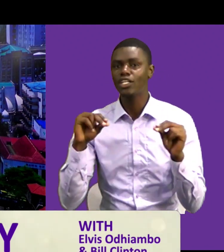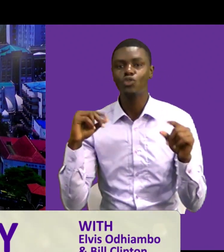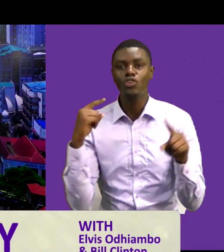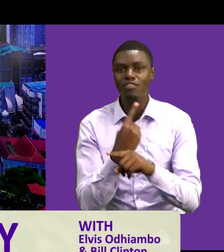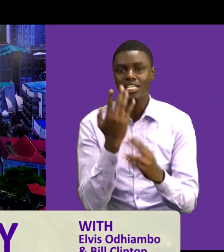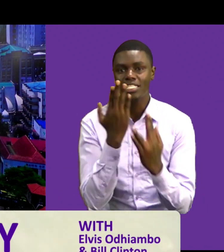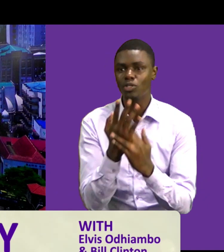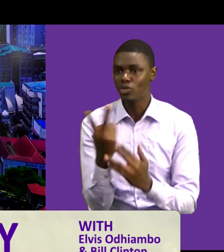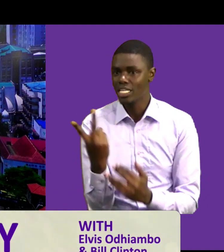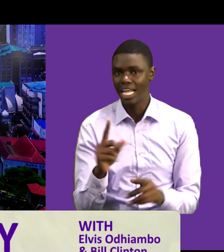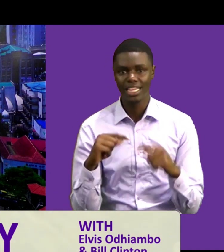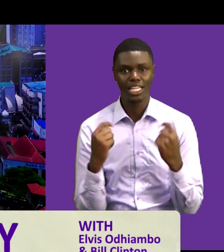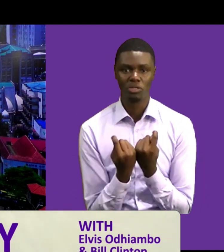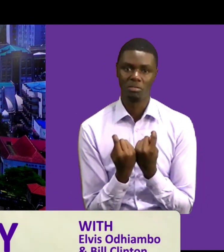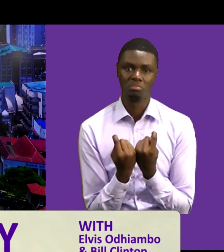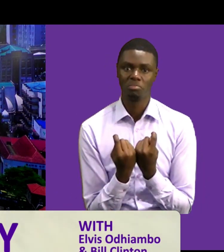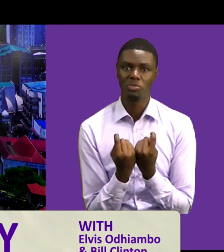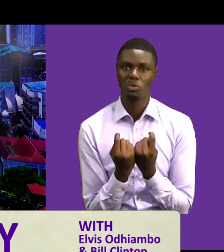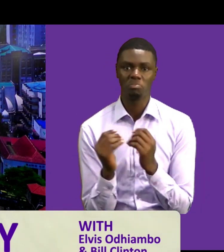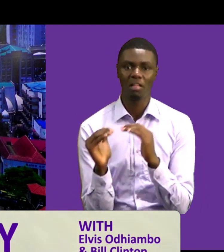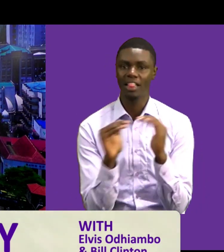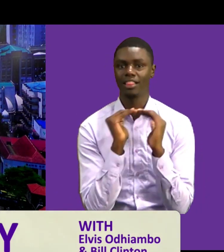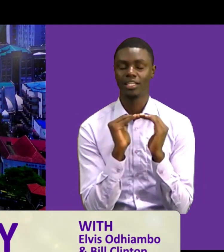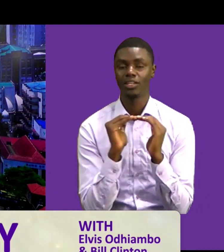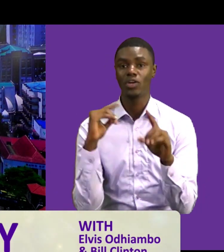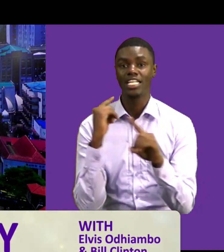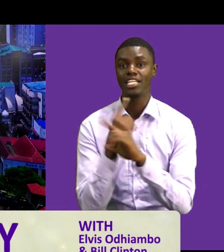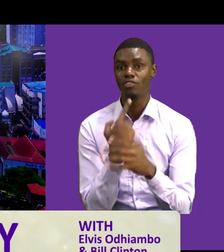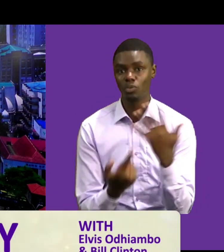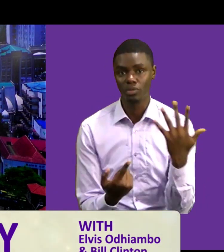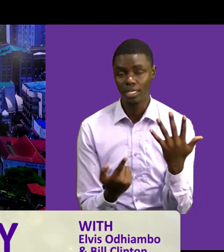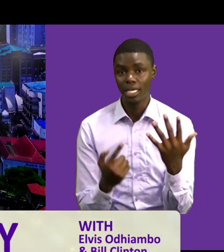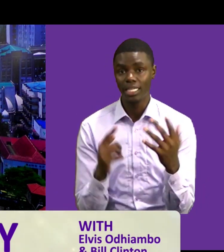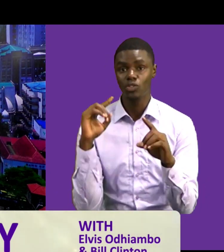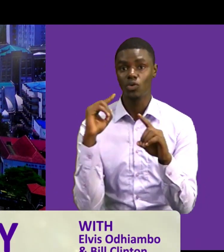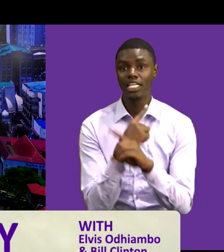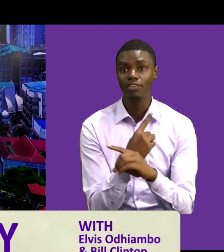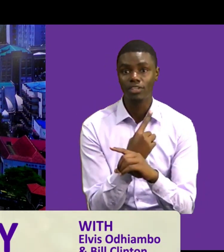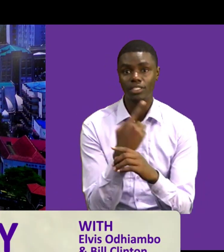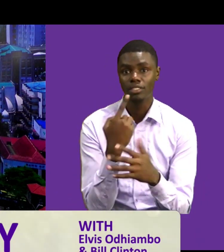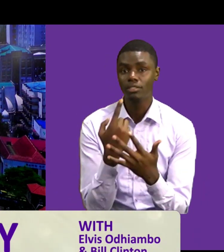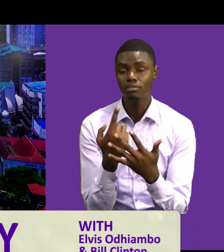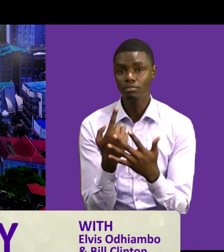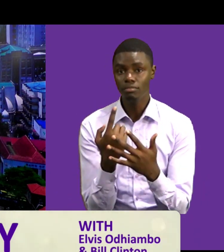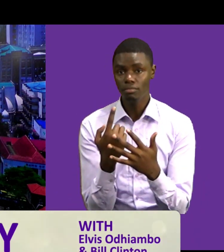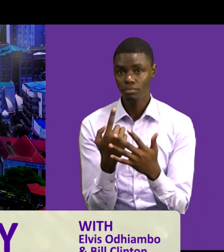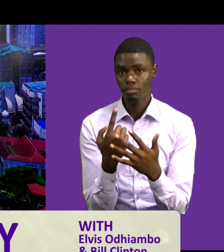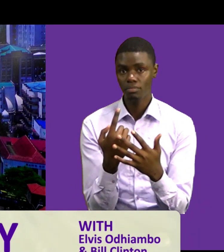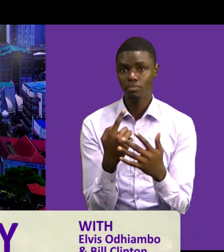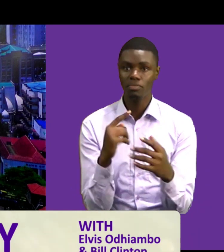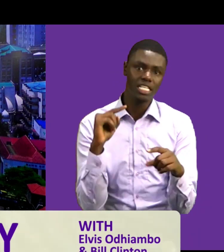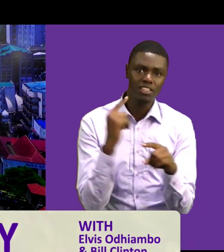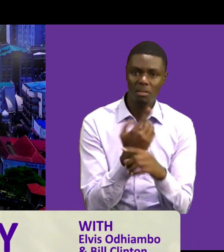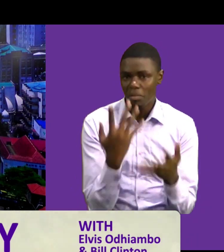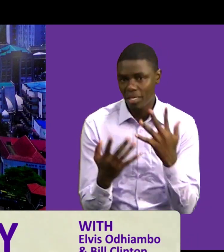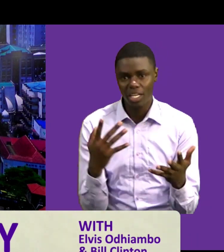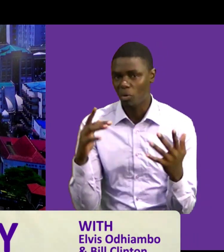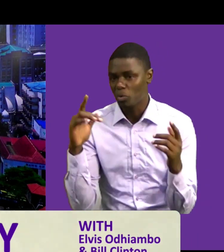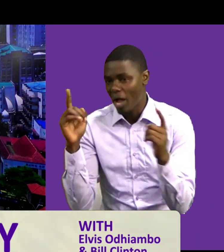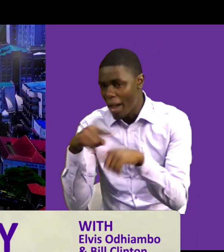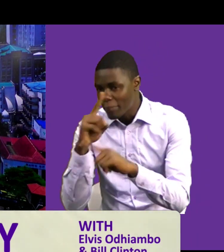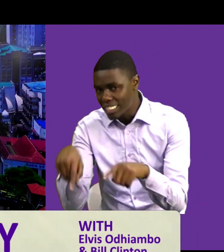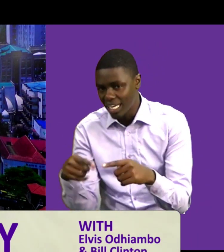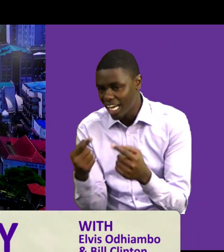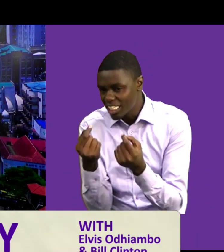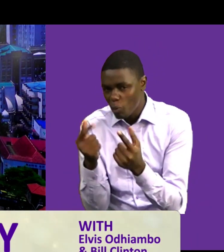difference between the teams. The difference just came with, let's say it is a mistake. It is